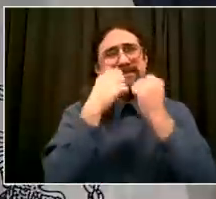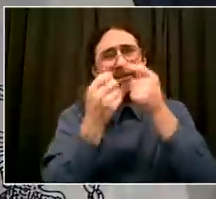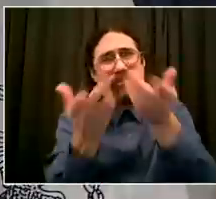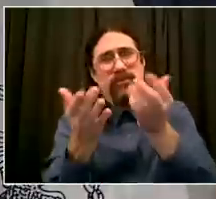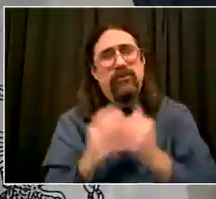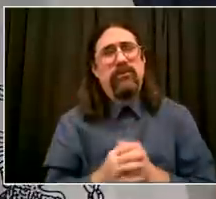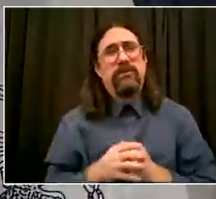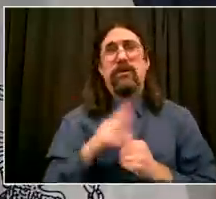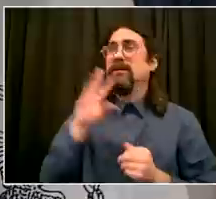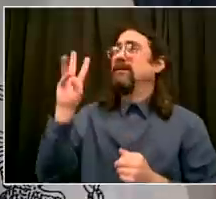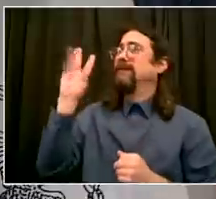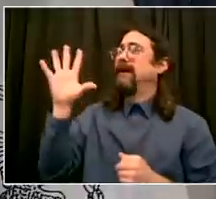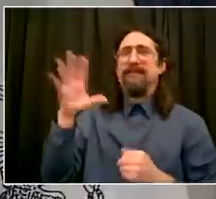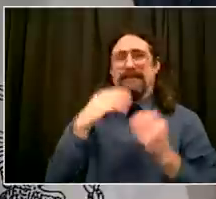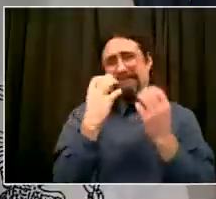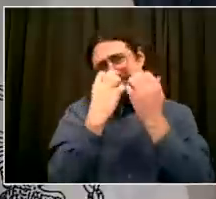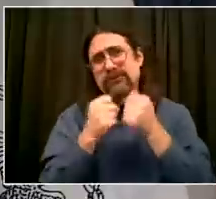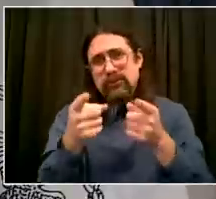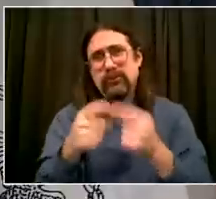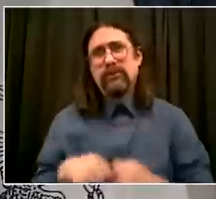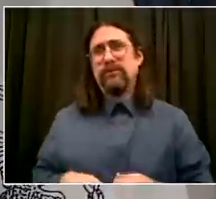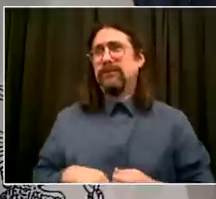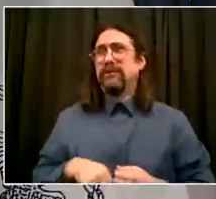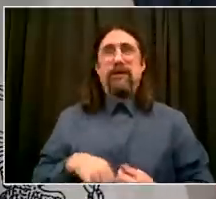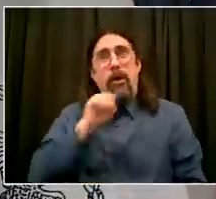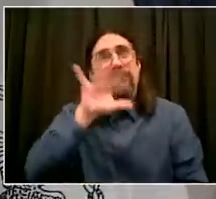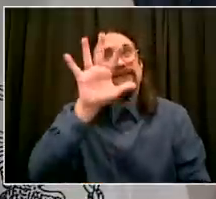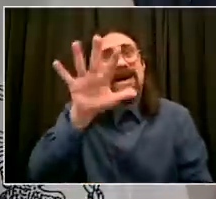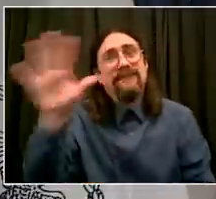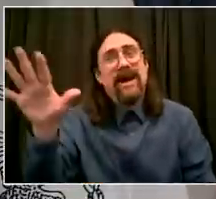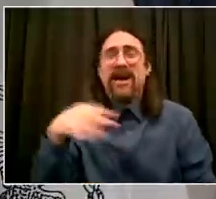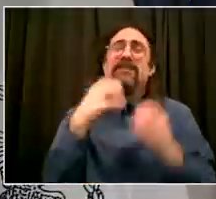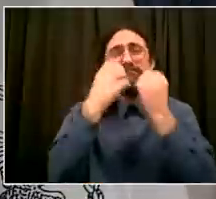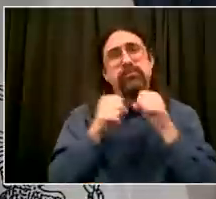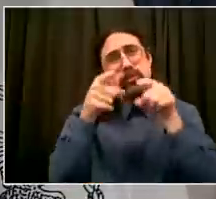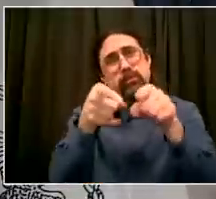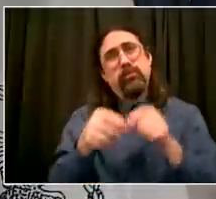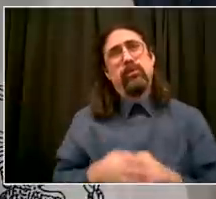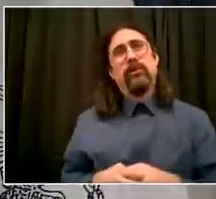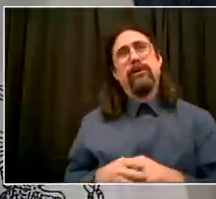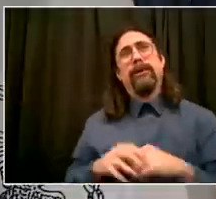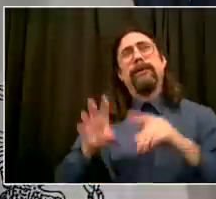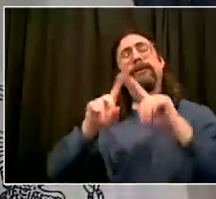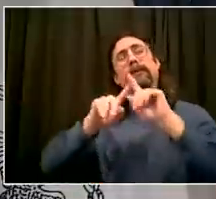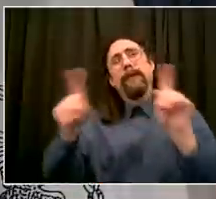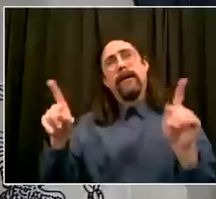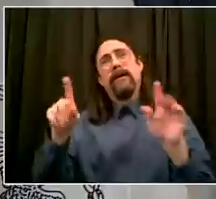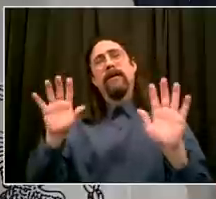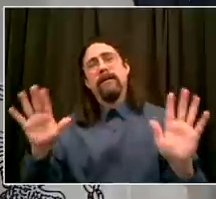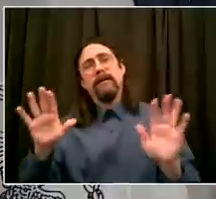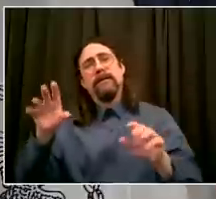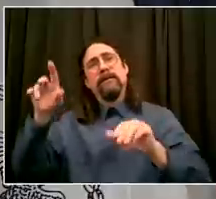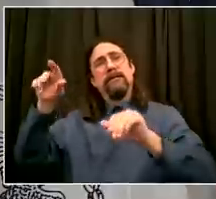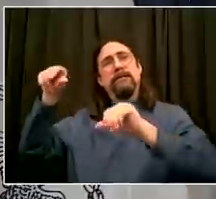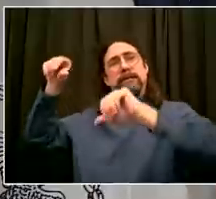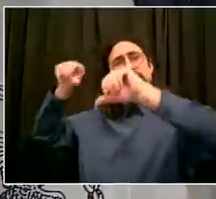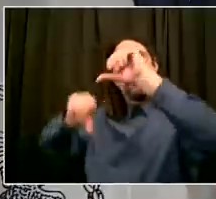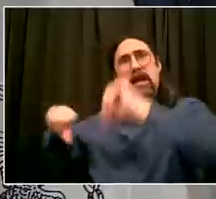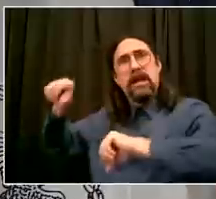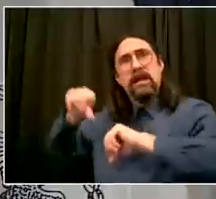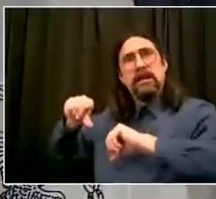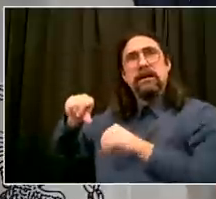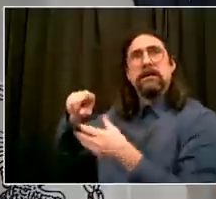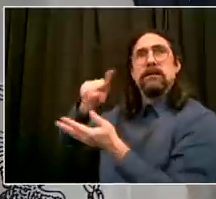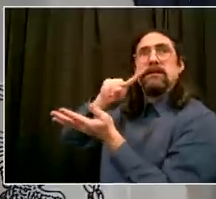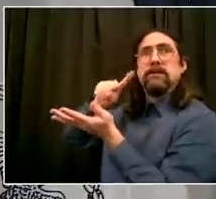And that's how we made the priority. And as I said before, until we get a much bigger supply of vaccine, we